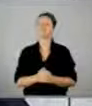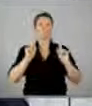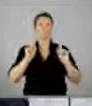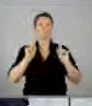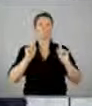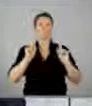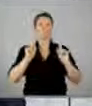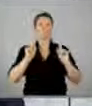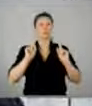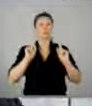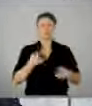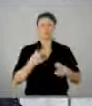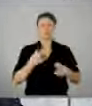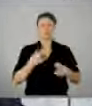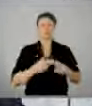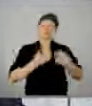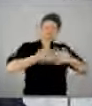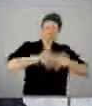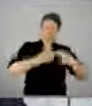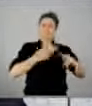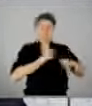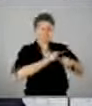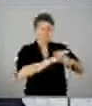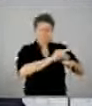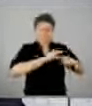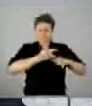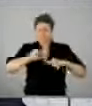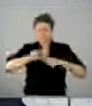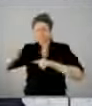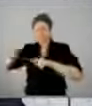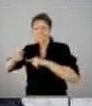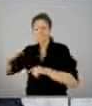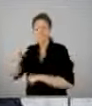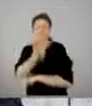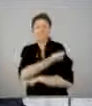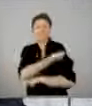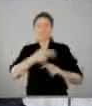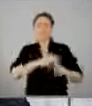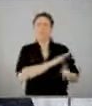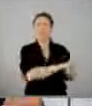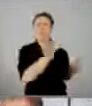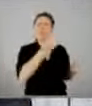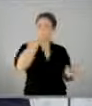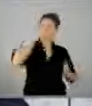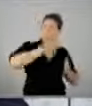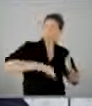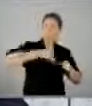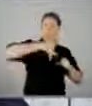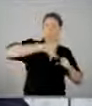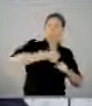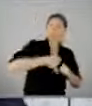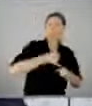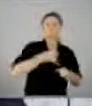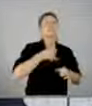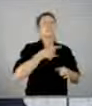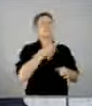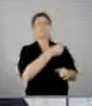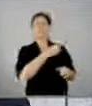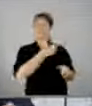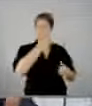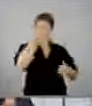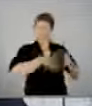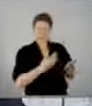to working with all the states and territories and medical health professionals across the country, those involved in the logistics supply chain,